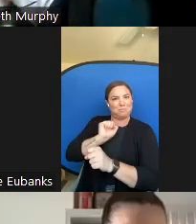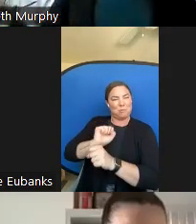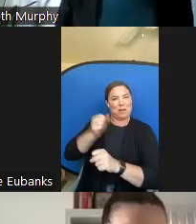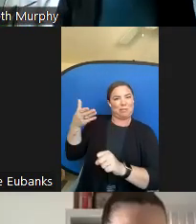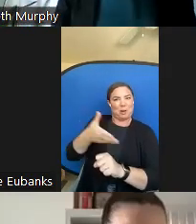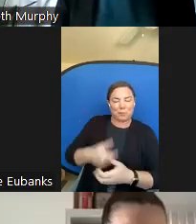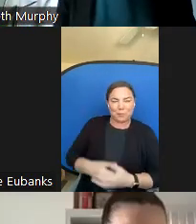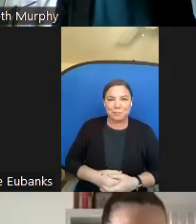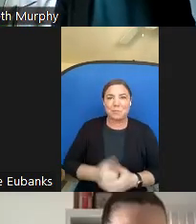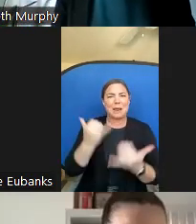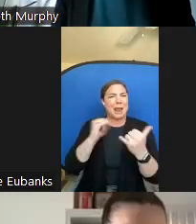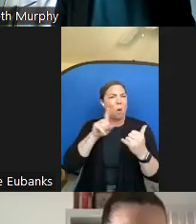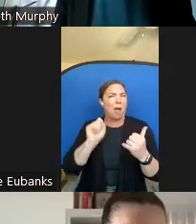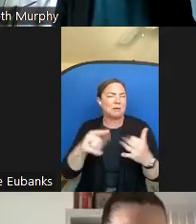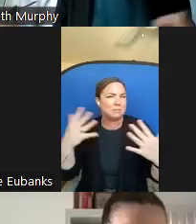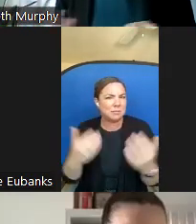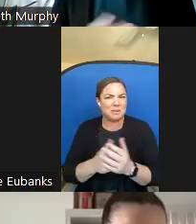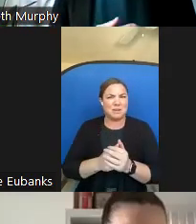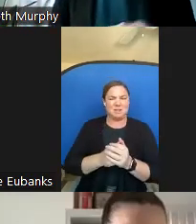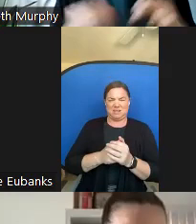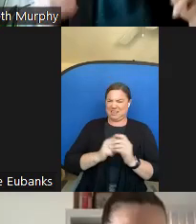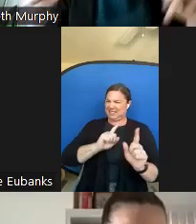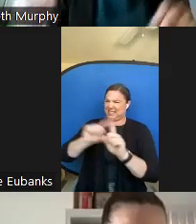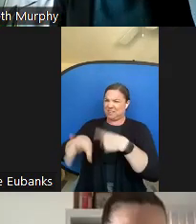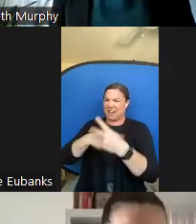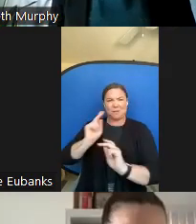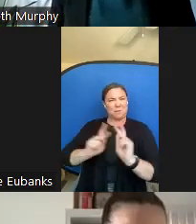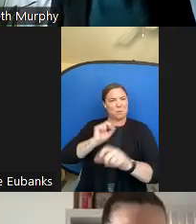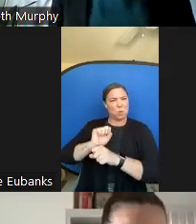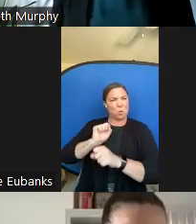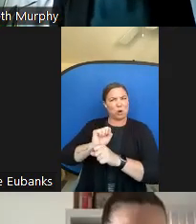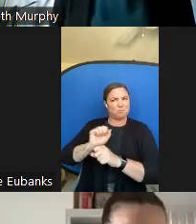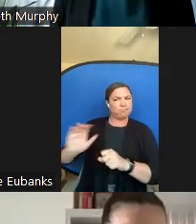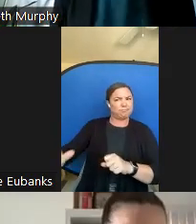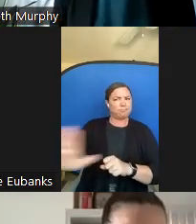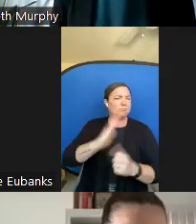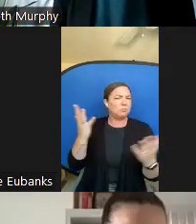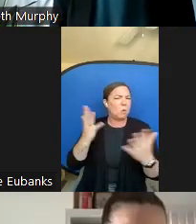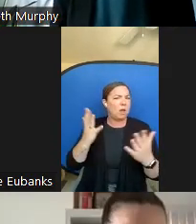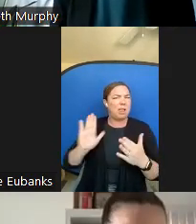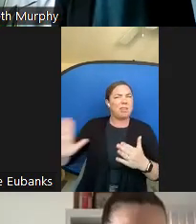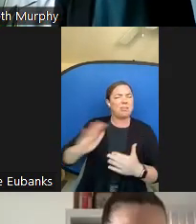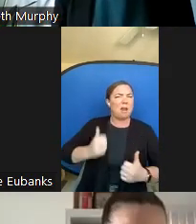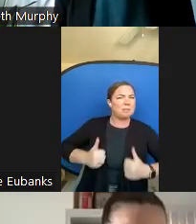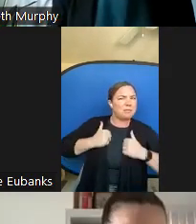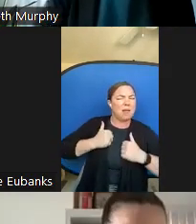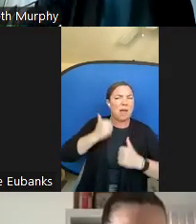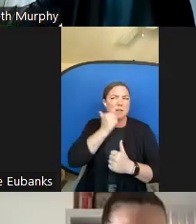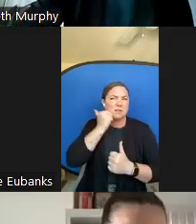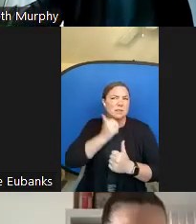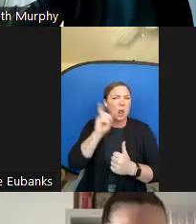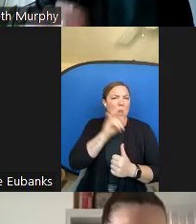like, how do we see differences among workers? And can we appreciate daily life in these archaeological contexts?